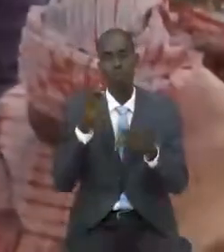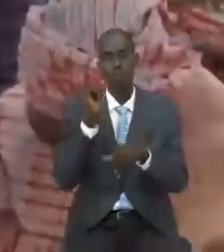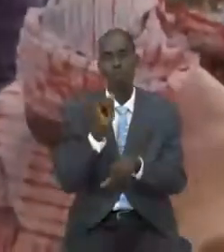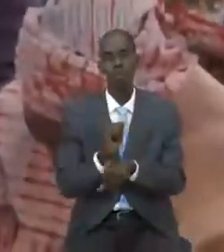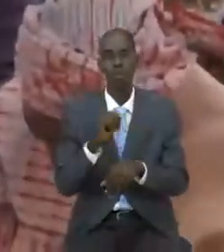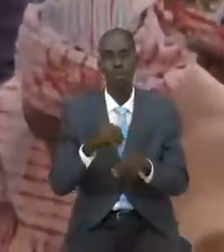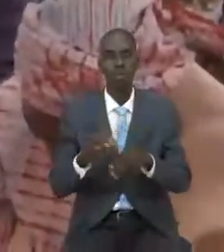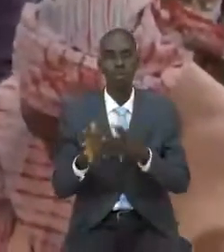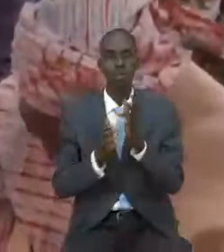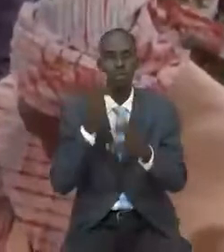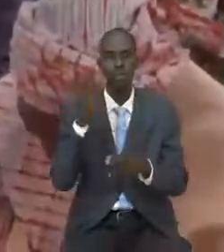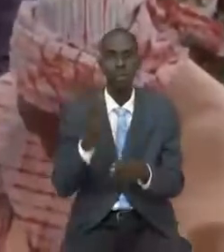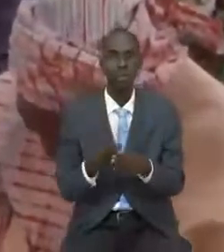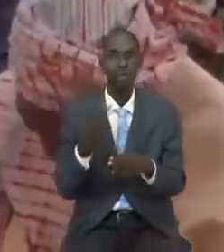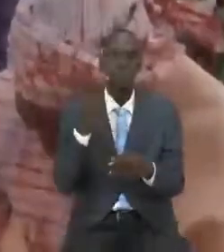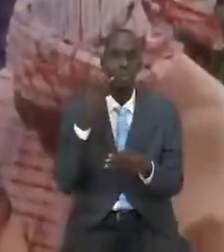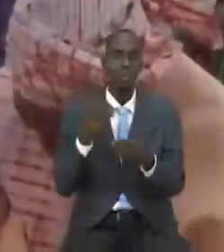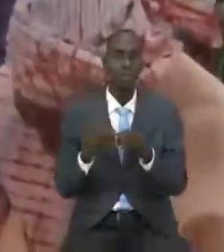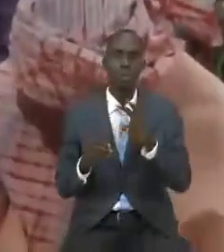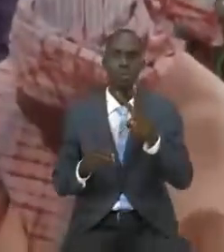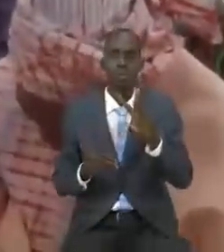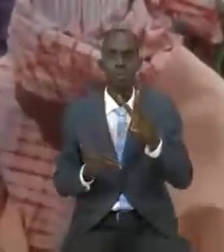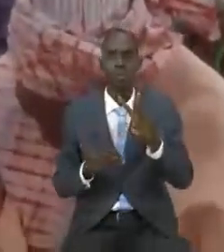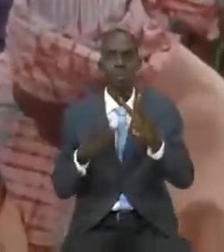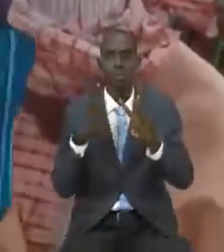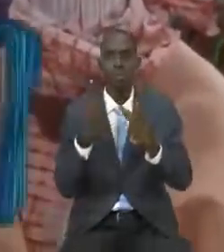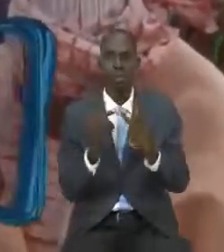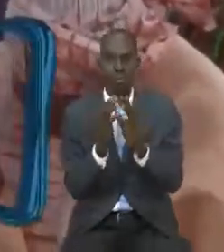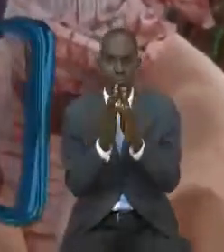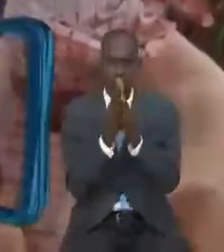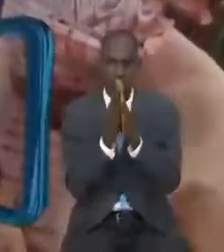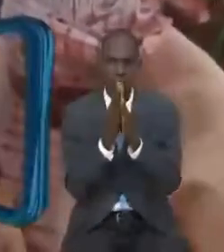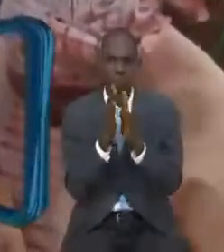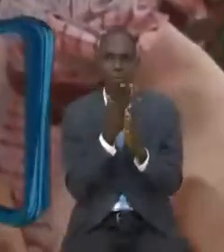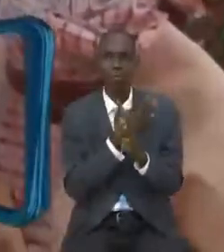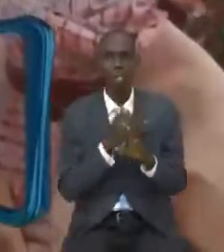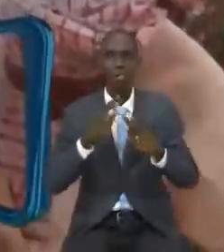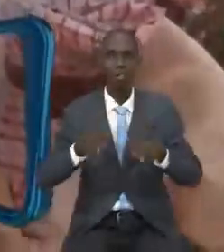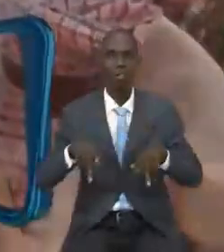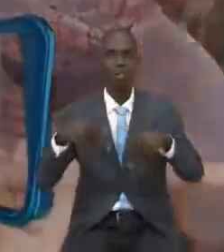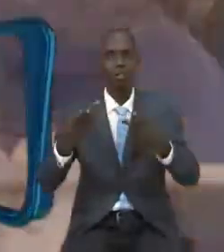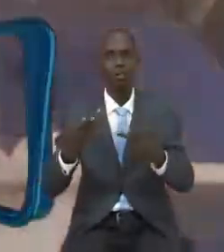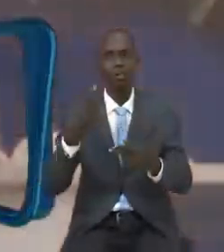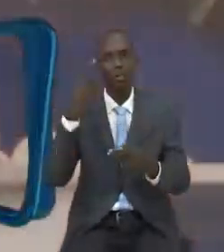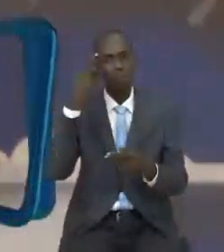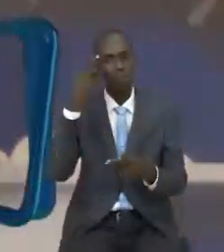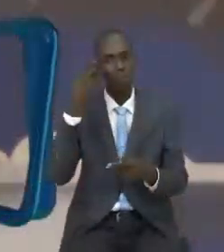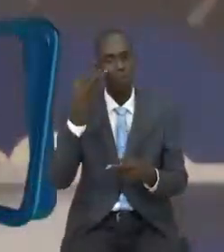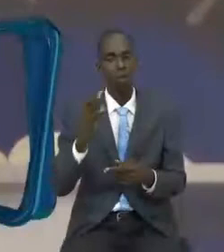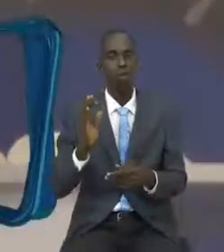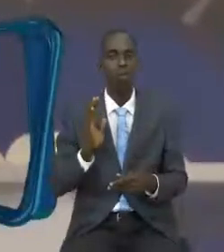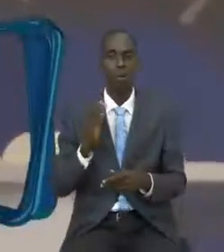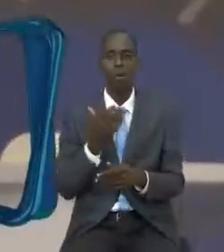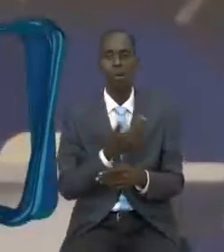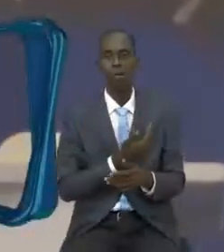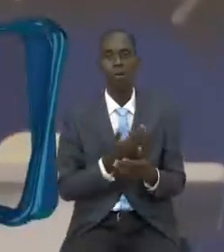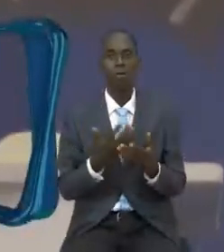here. Number two, the supplication and supply for our